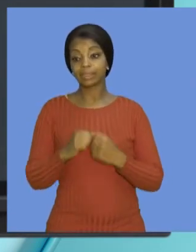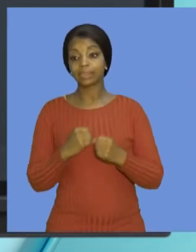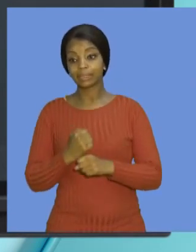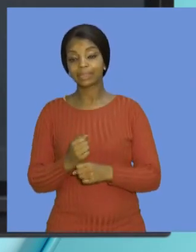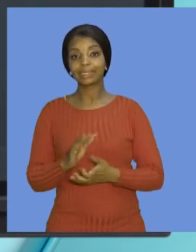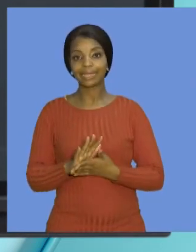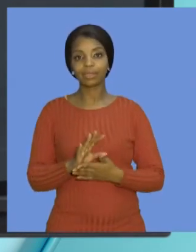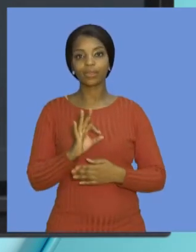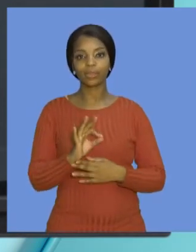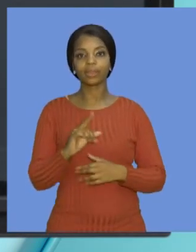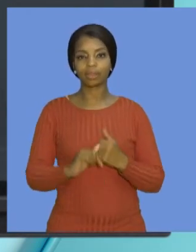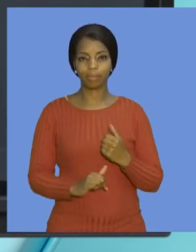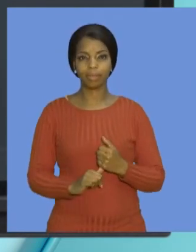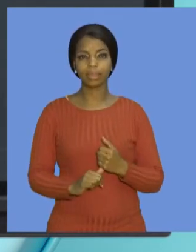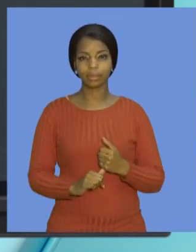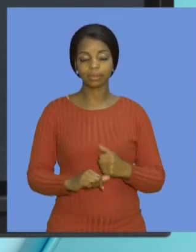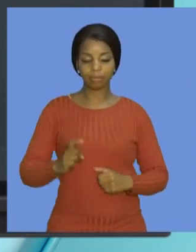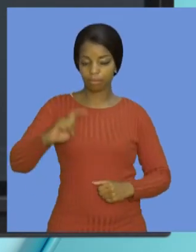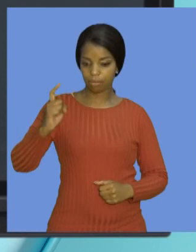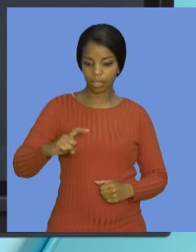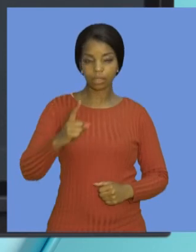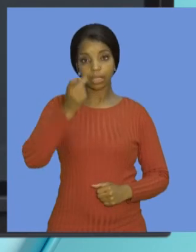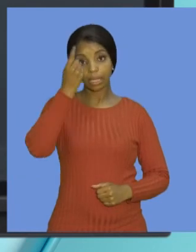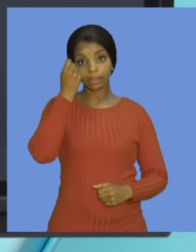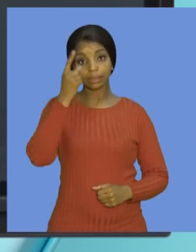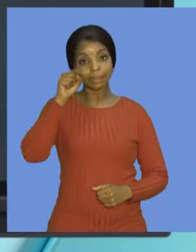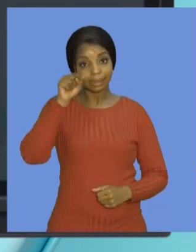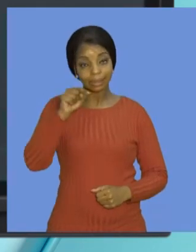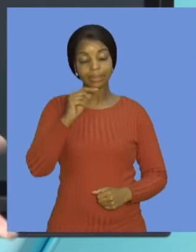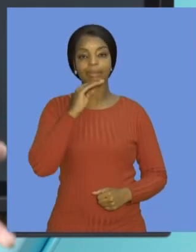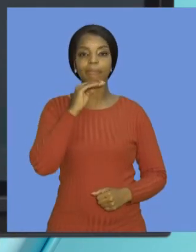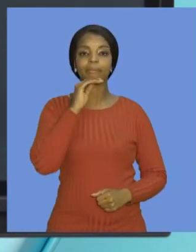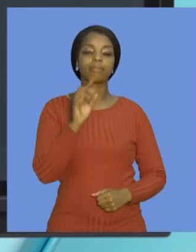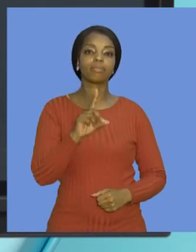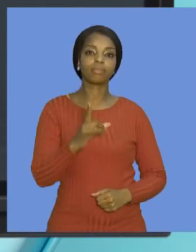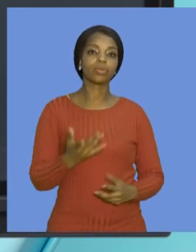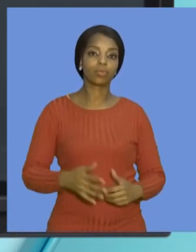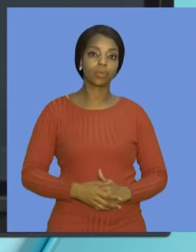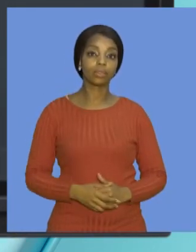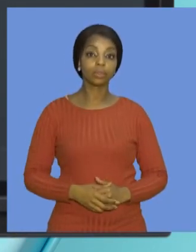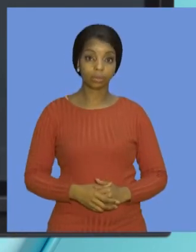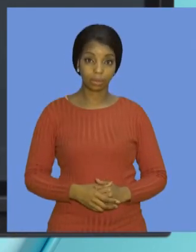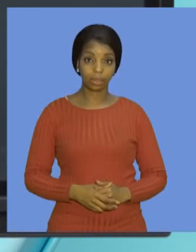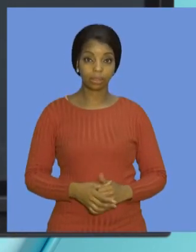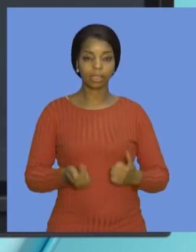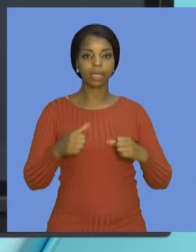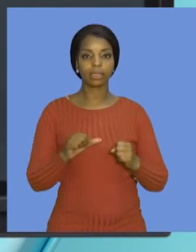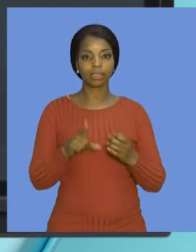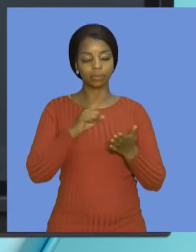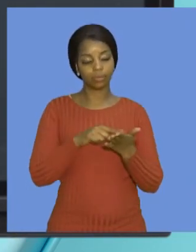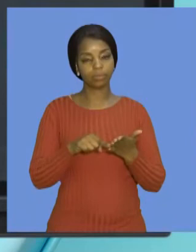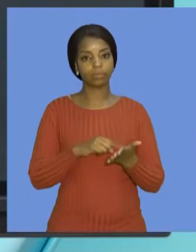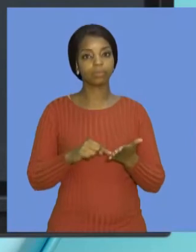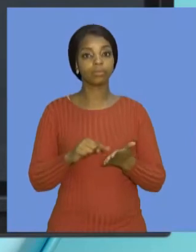and 3 months, right? So you will need to make sure that you understand what that means. And then you write it as a decimal when